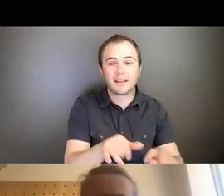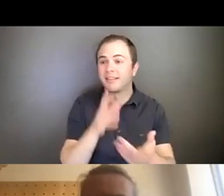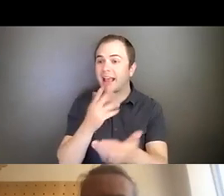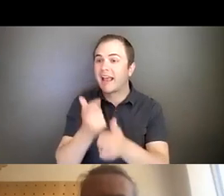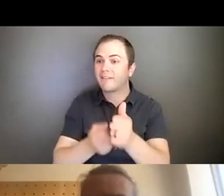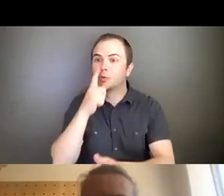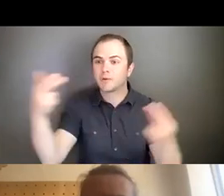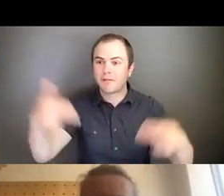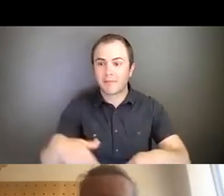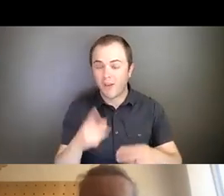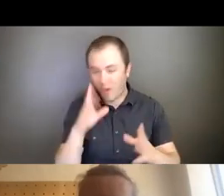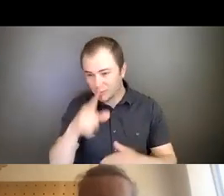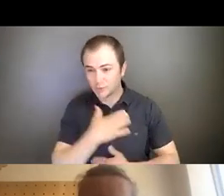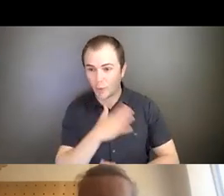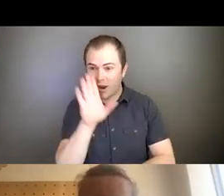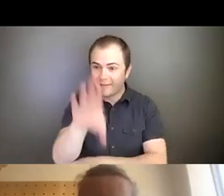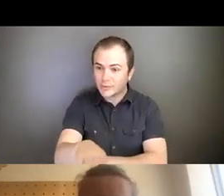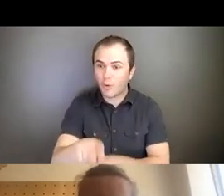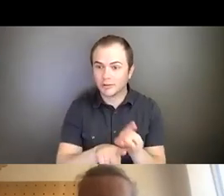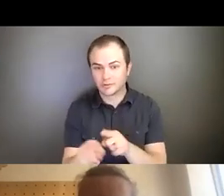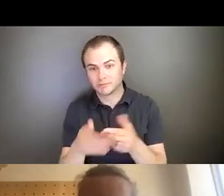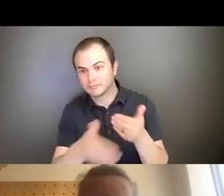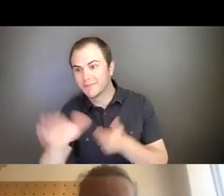of your afternoon and rest of your week.